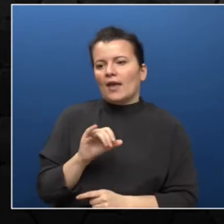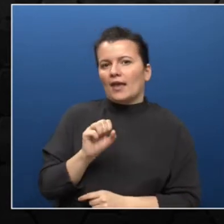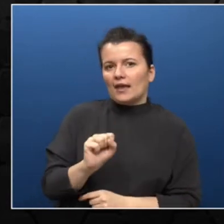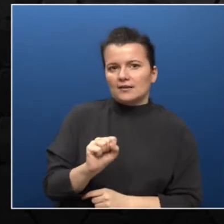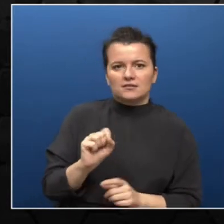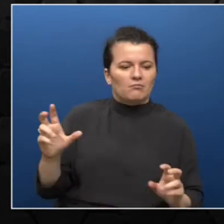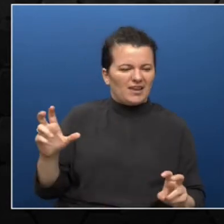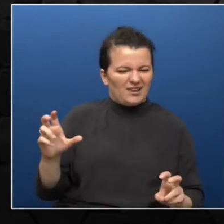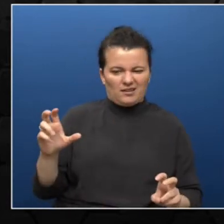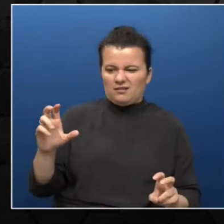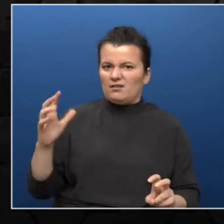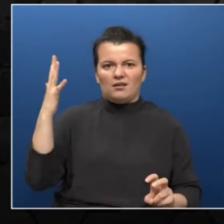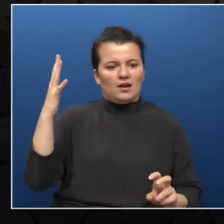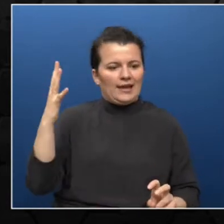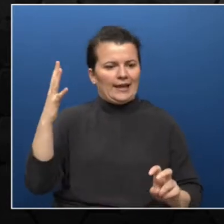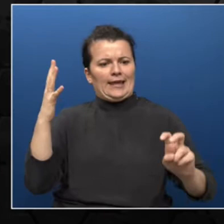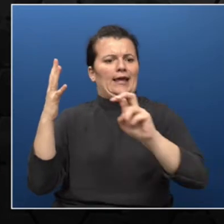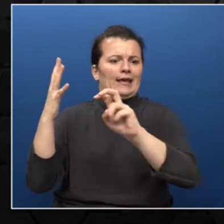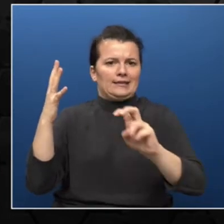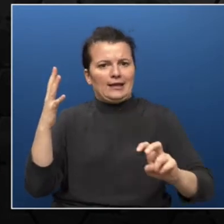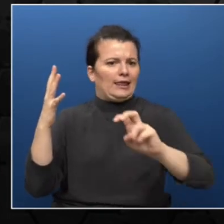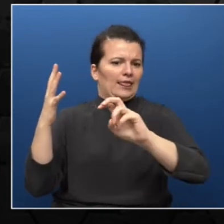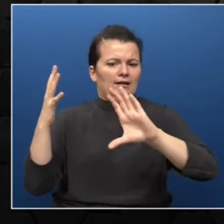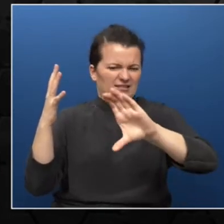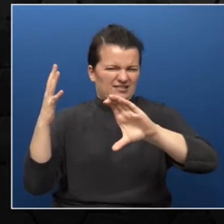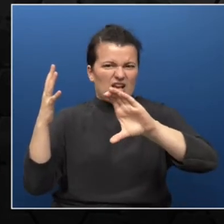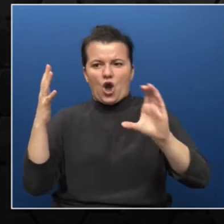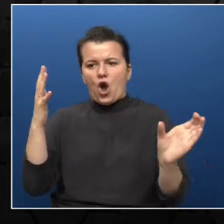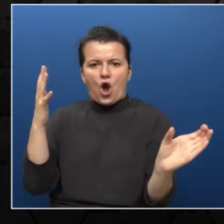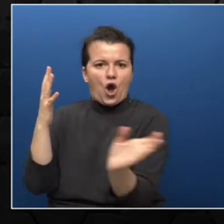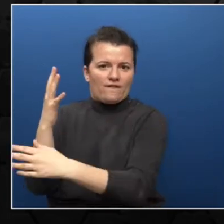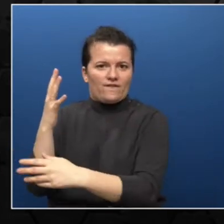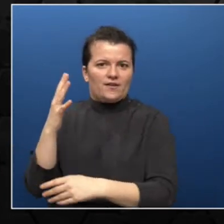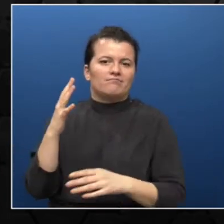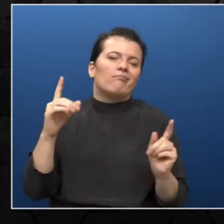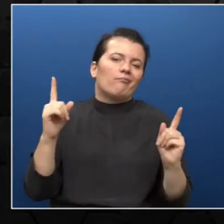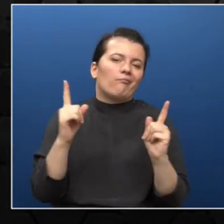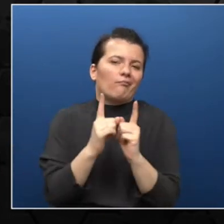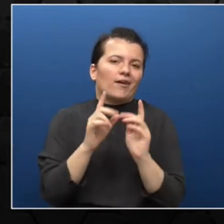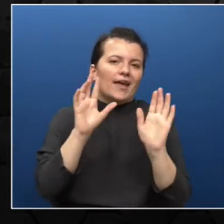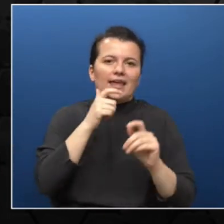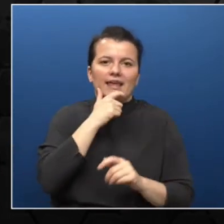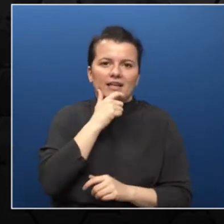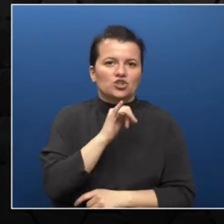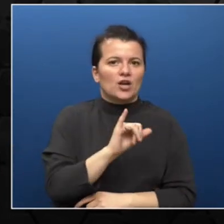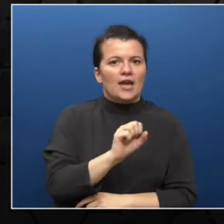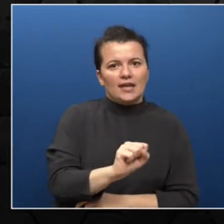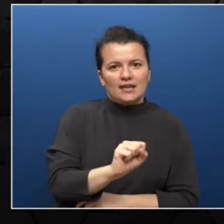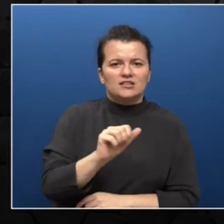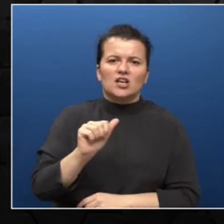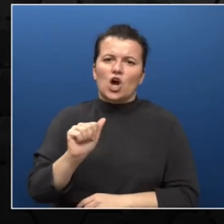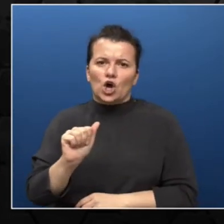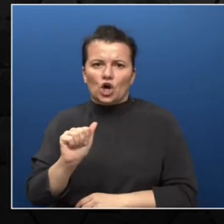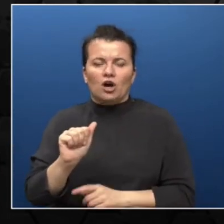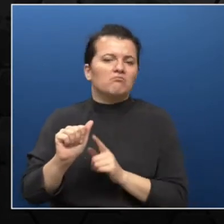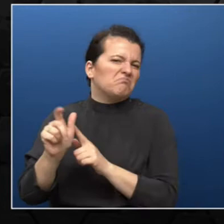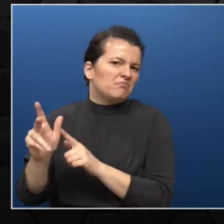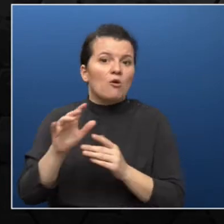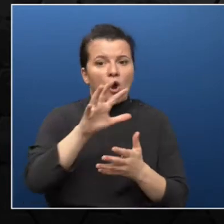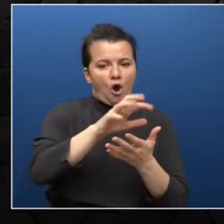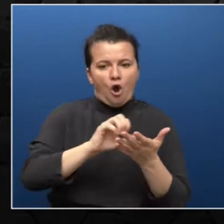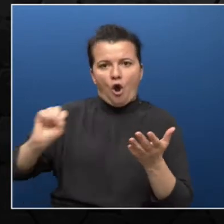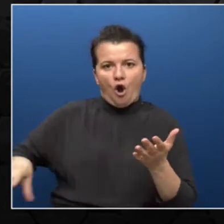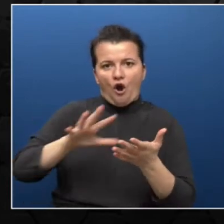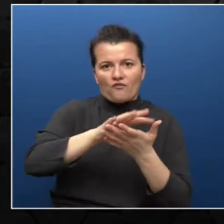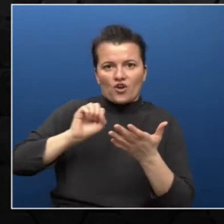So this code is generally used on Twitter tweets. So I was generally, if you have some tweets on Twitter and